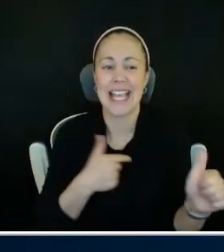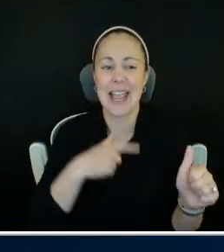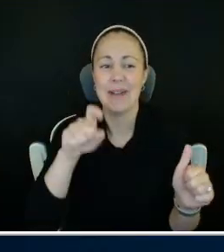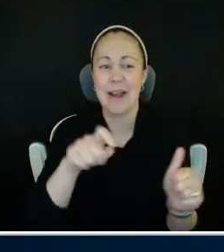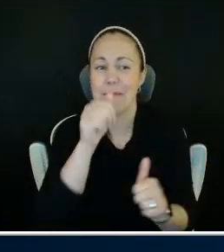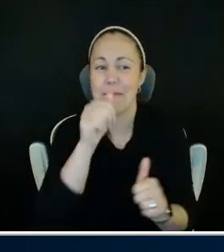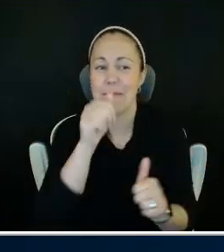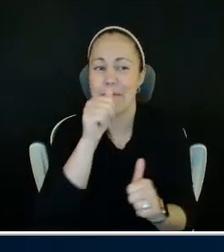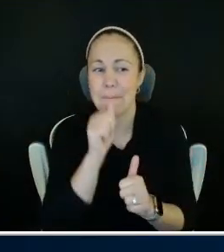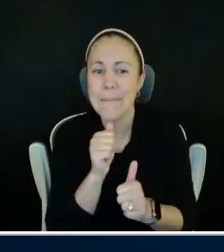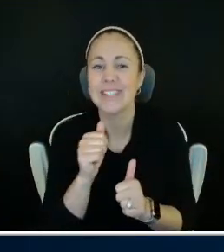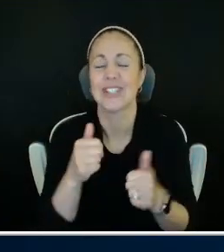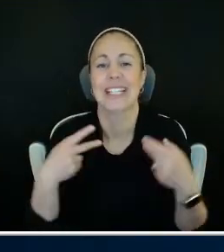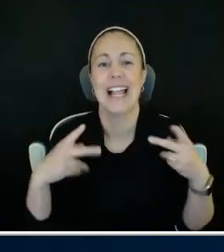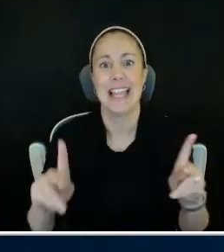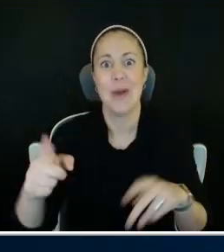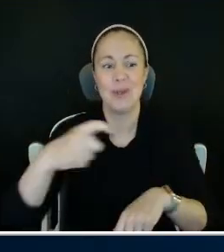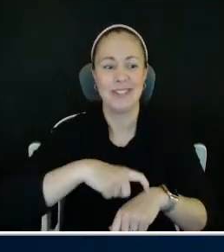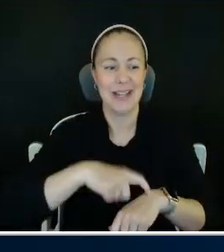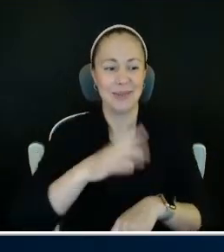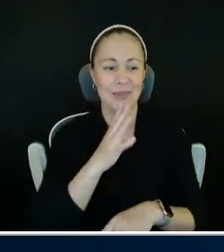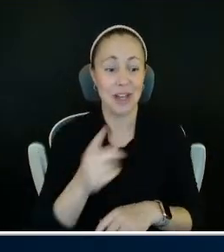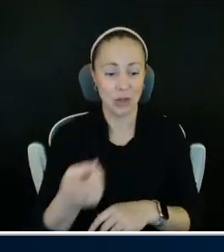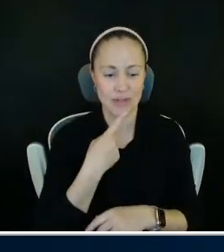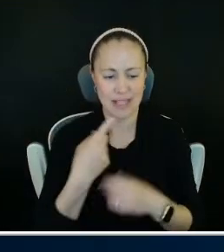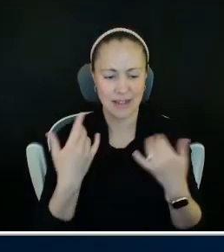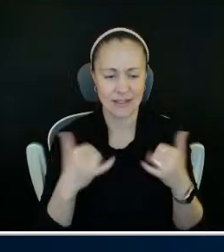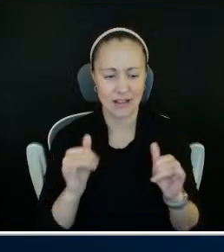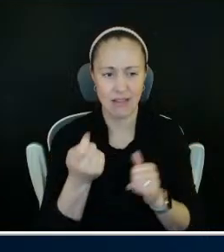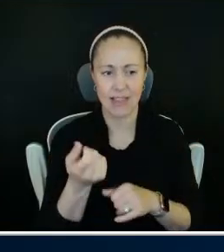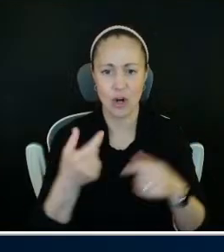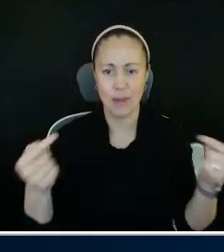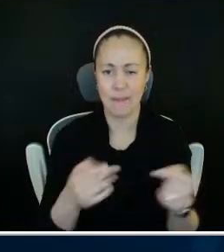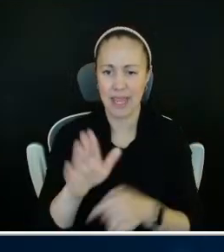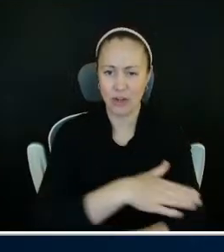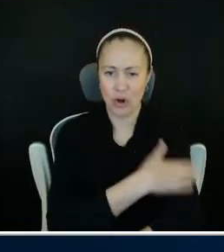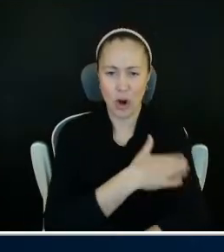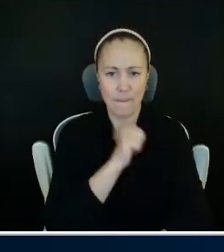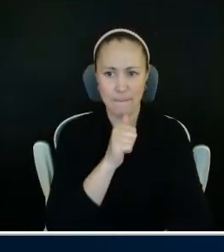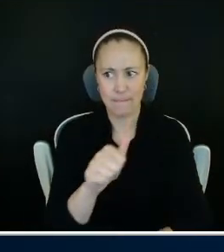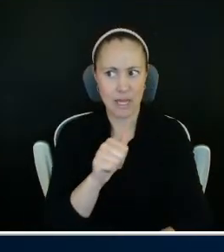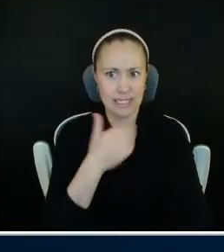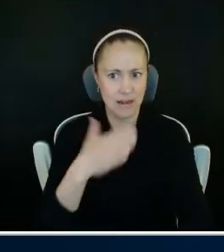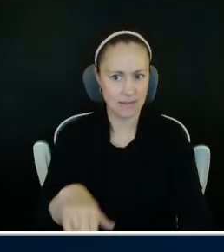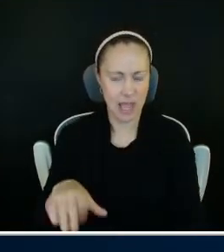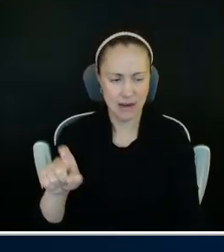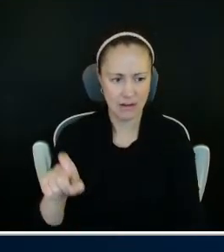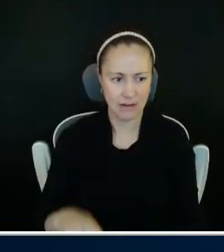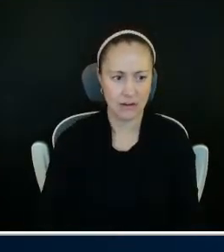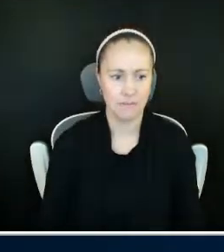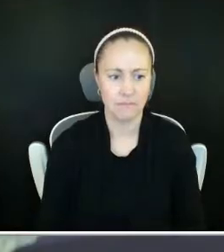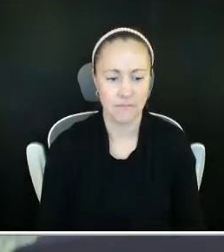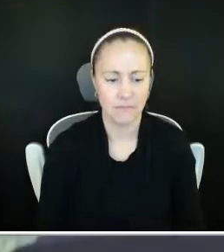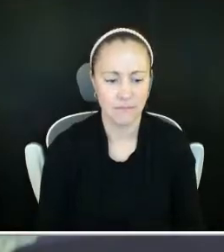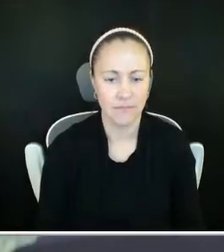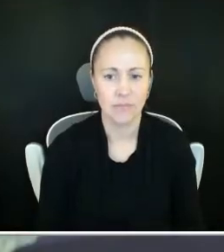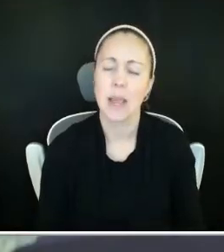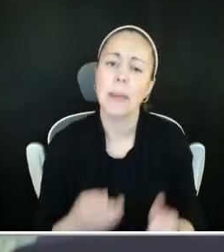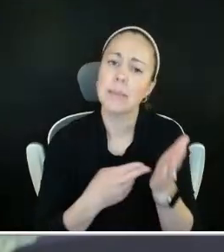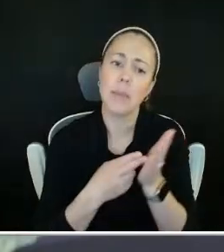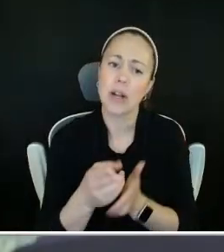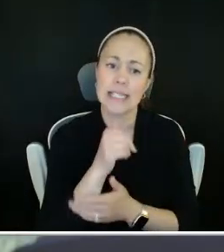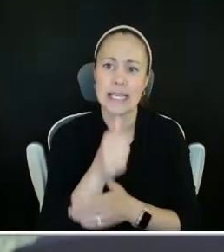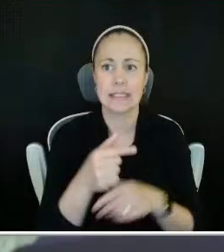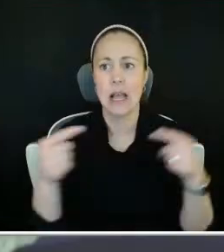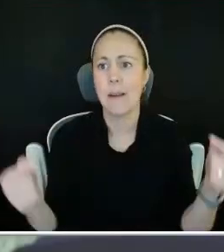You were saying you still have a little pain in your arm, but it's not as bad? Honestly, it's not pain. It's more like just aches